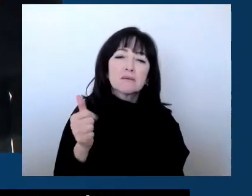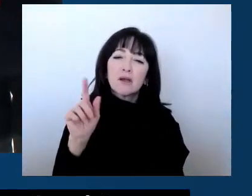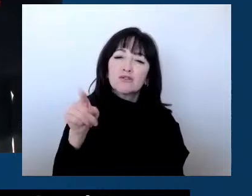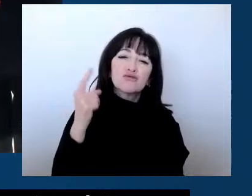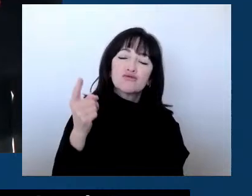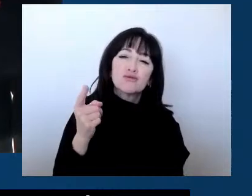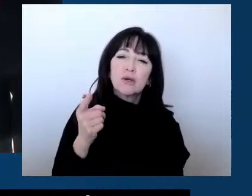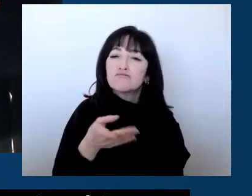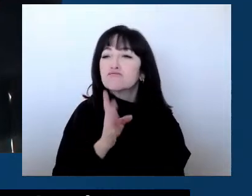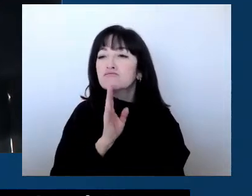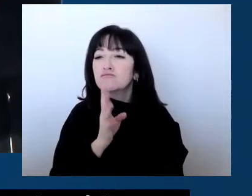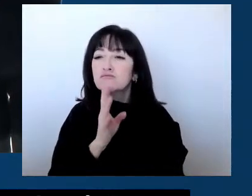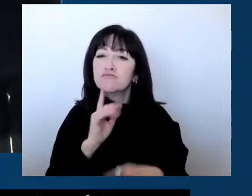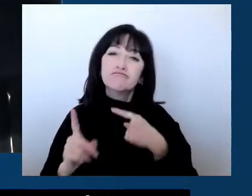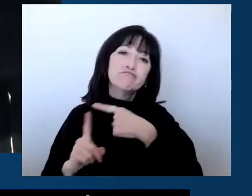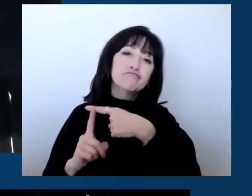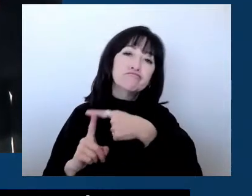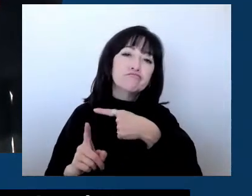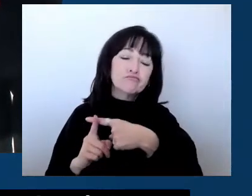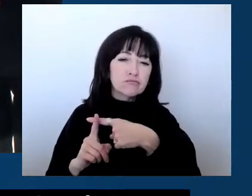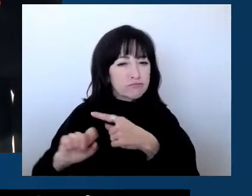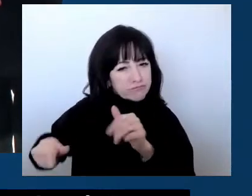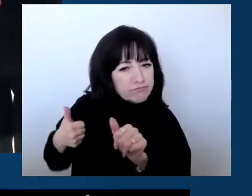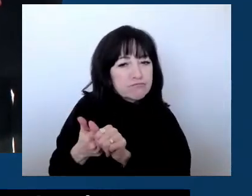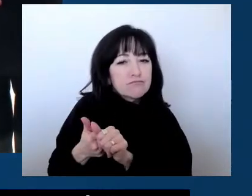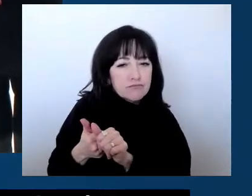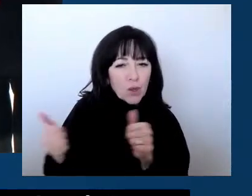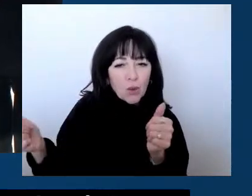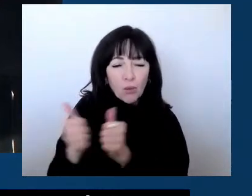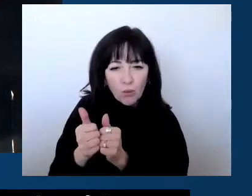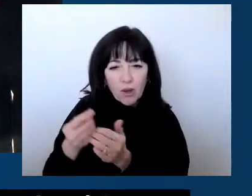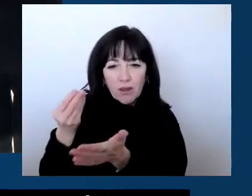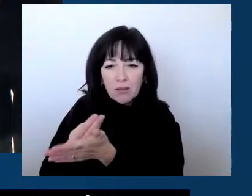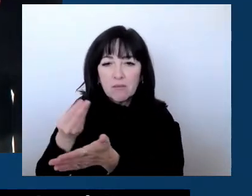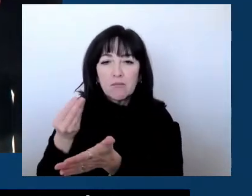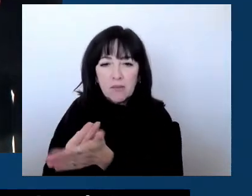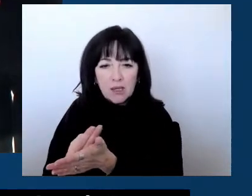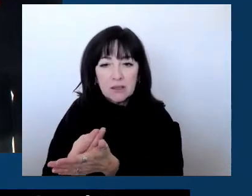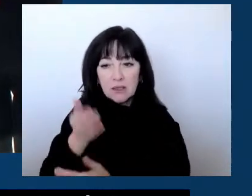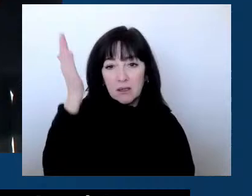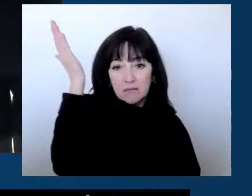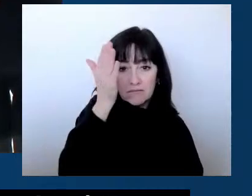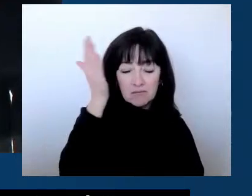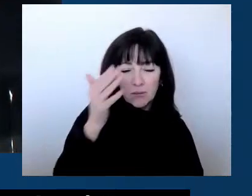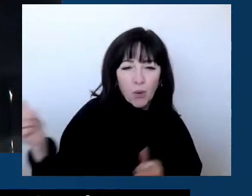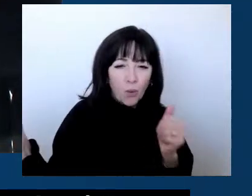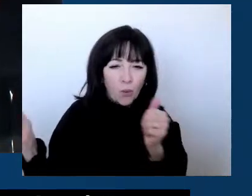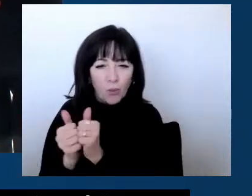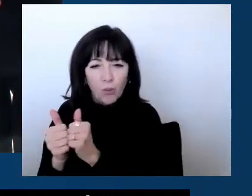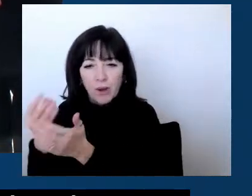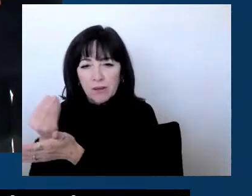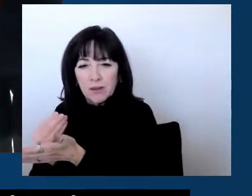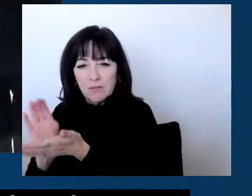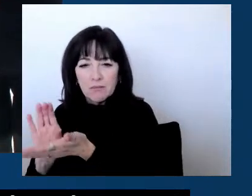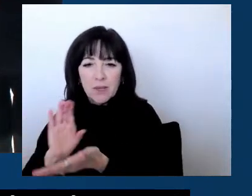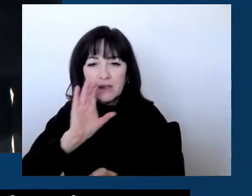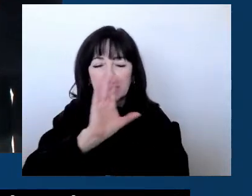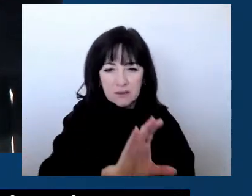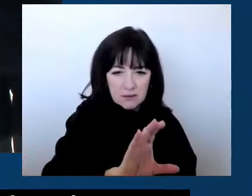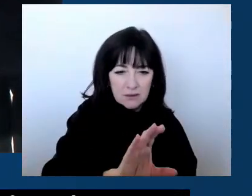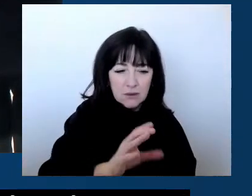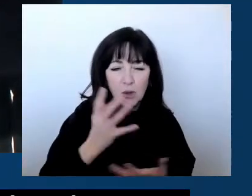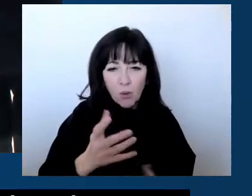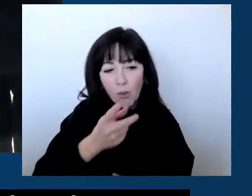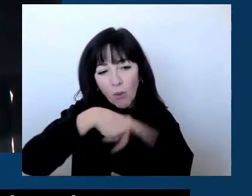it. Funding specifically for the first time to make sure that skilled operators and mechanics working today on diesel buses